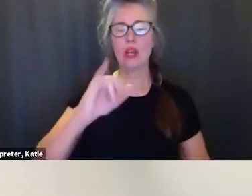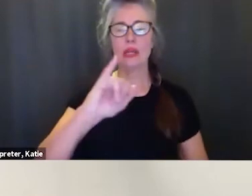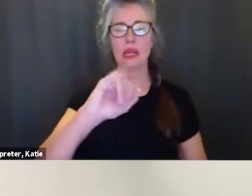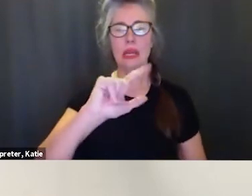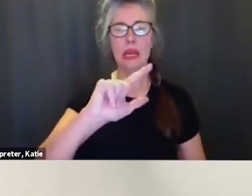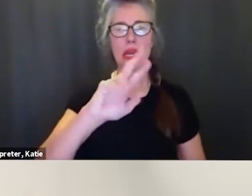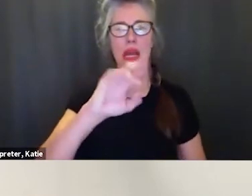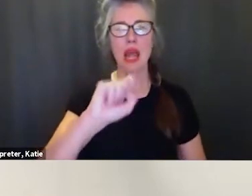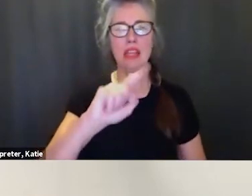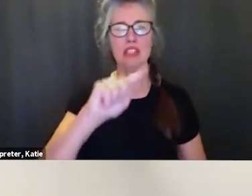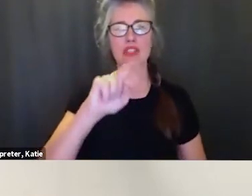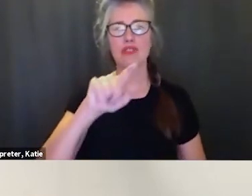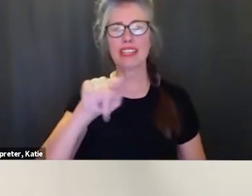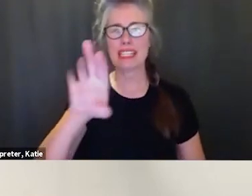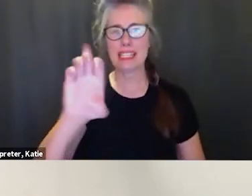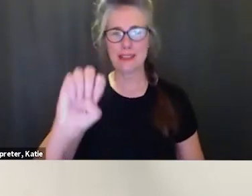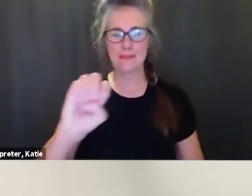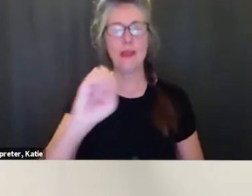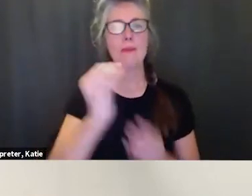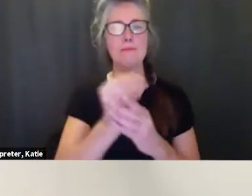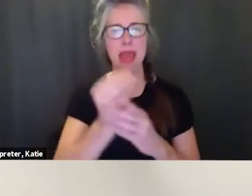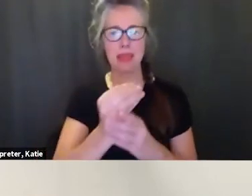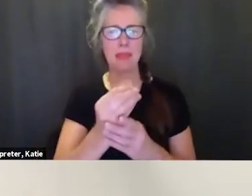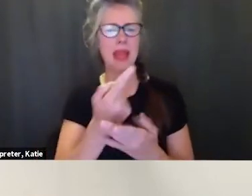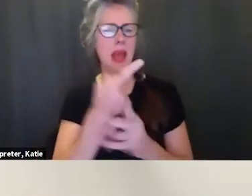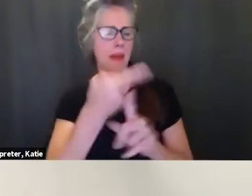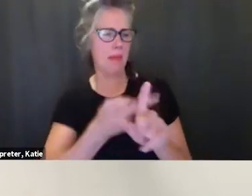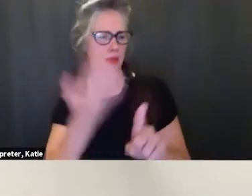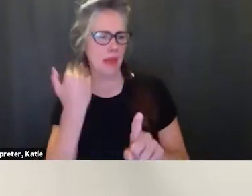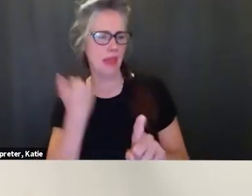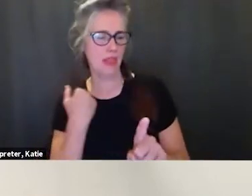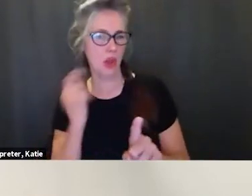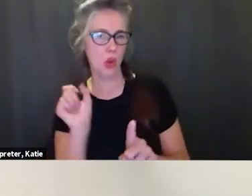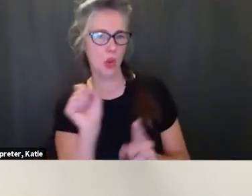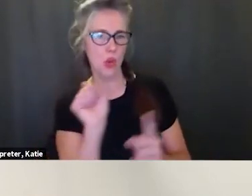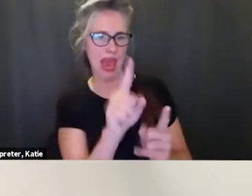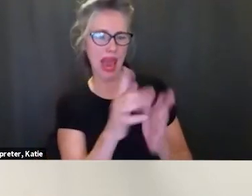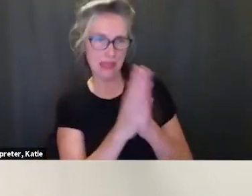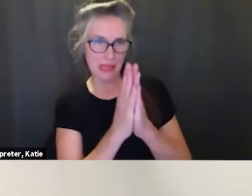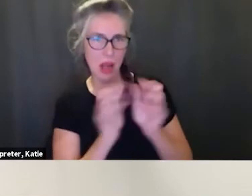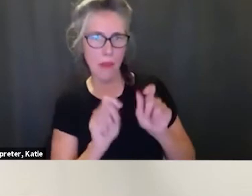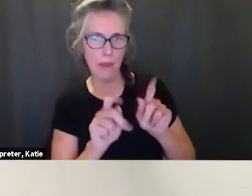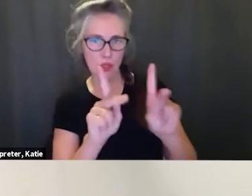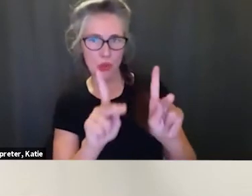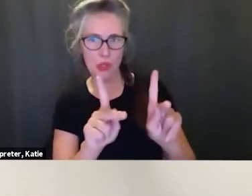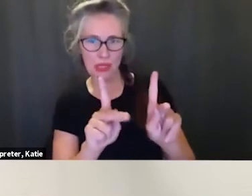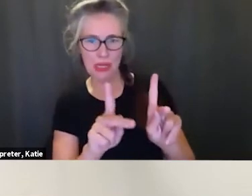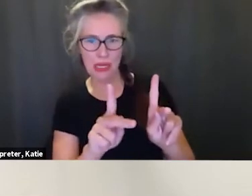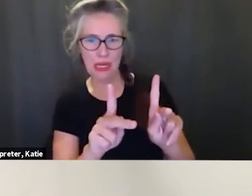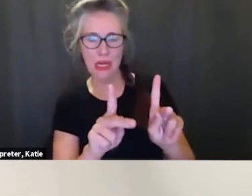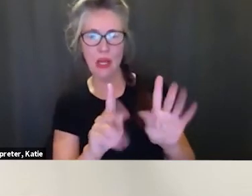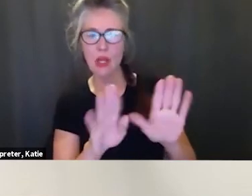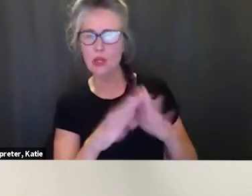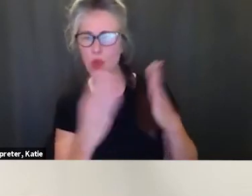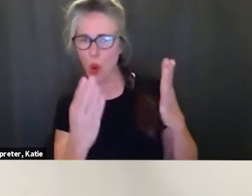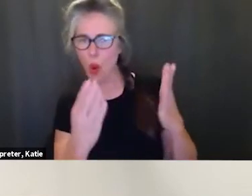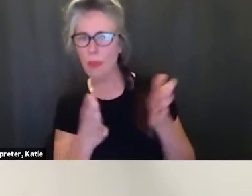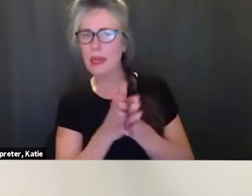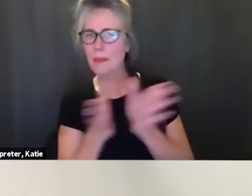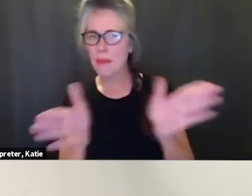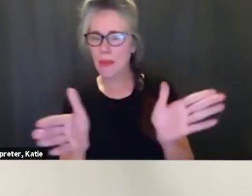a month ago, we came to the board asking for the opportunity to open the 30-day public